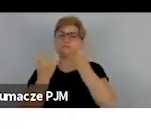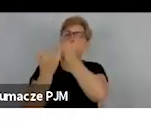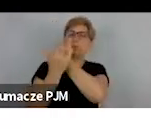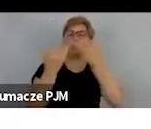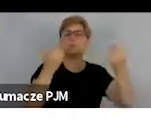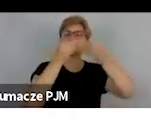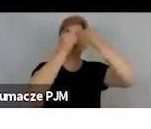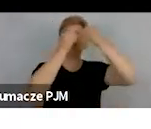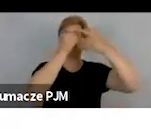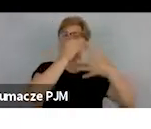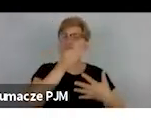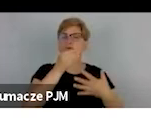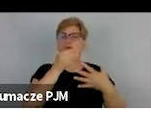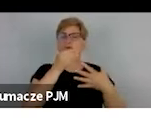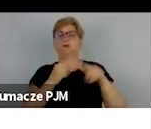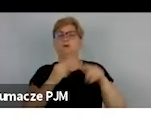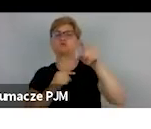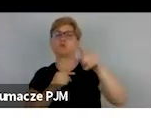Africa's official languages,